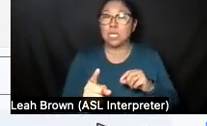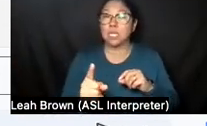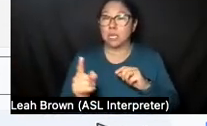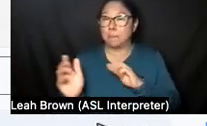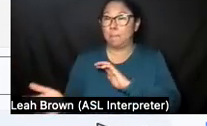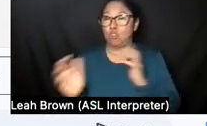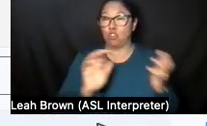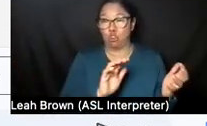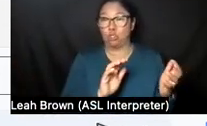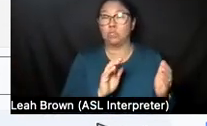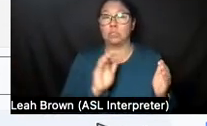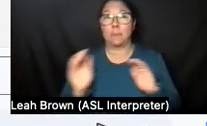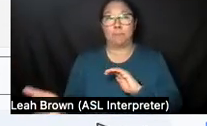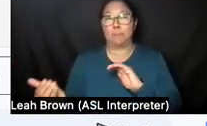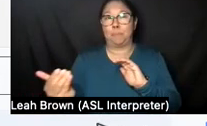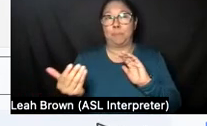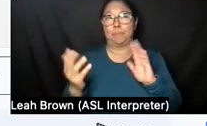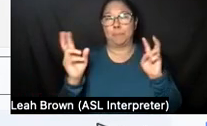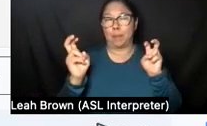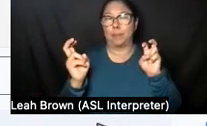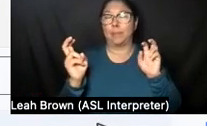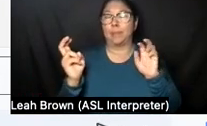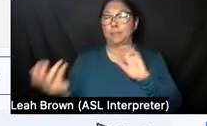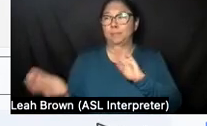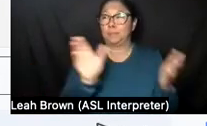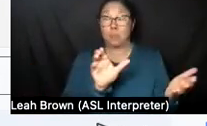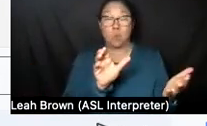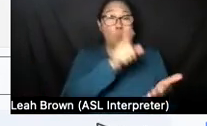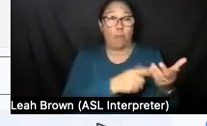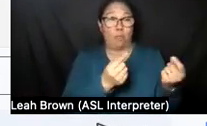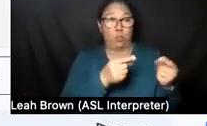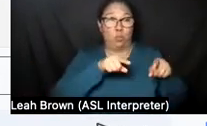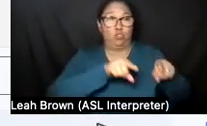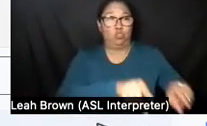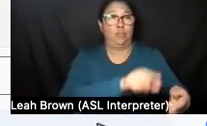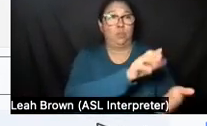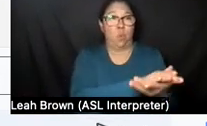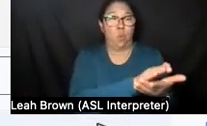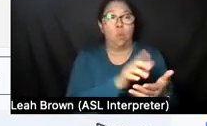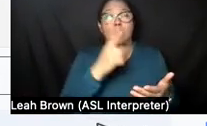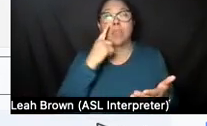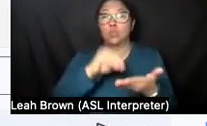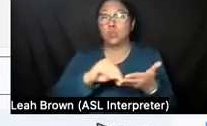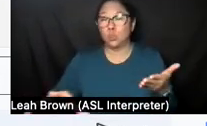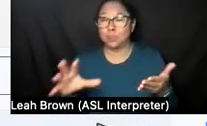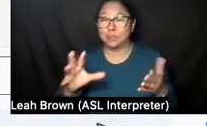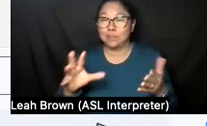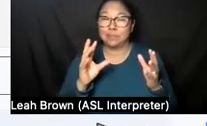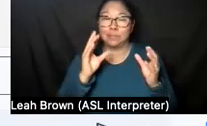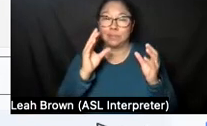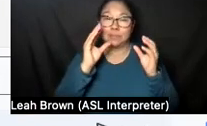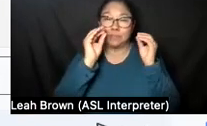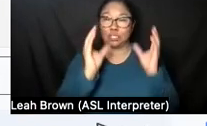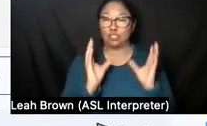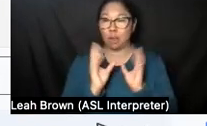in school. Like we passed the student-led conferences, and the teacher said, show